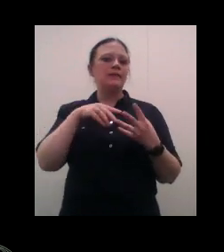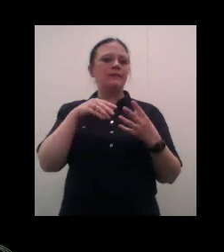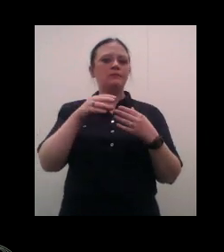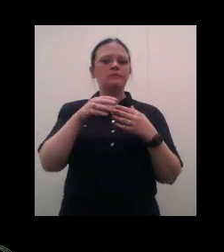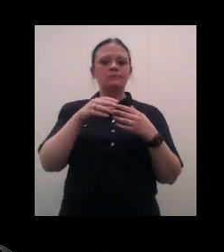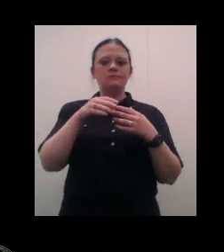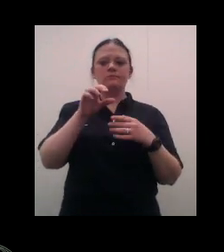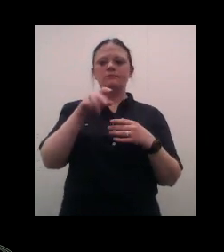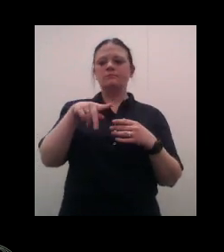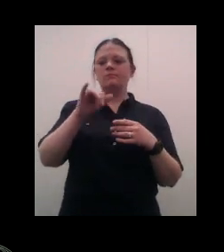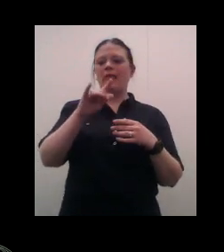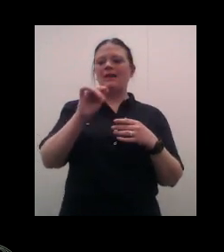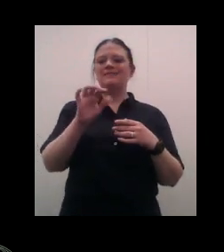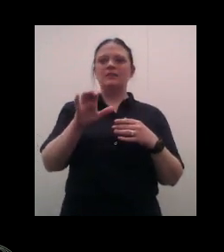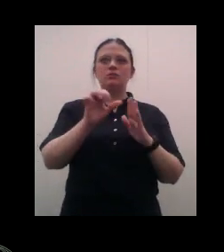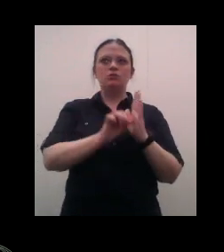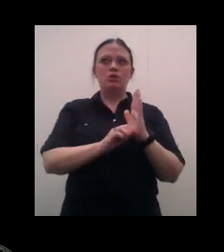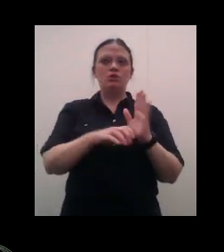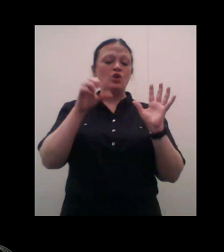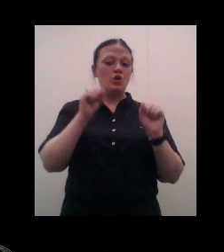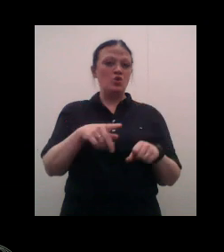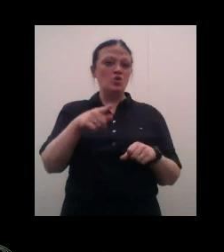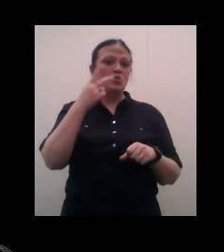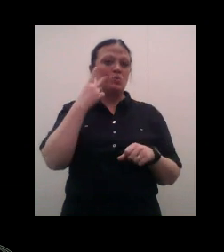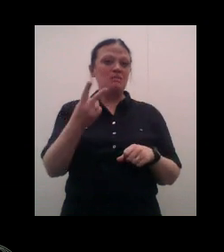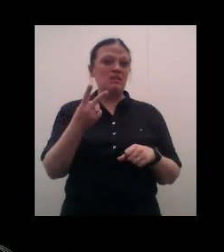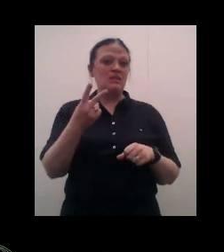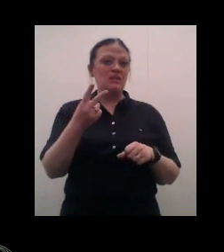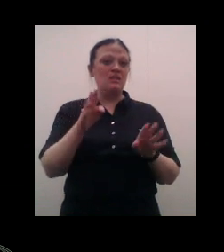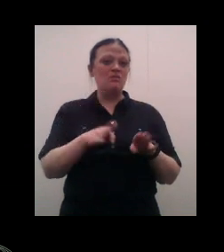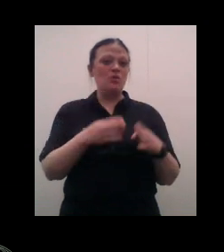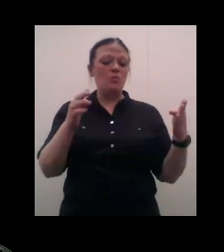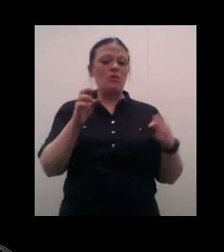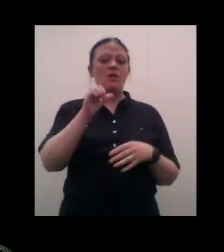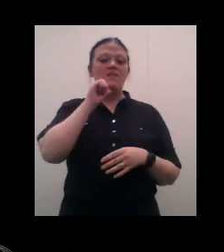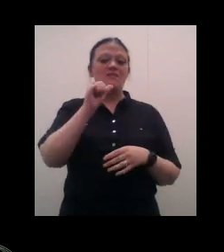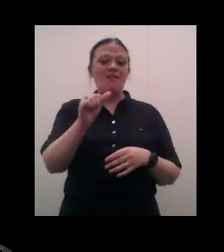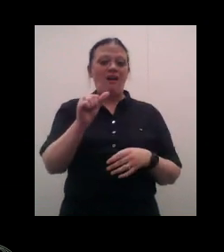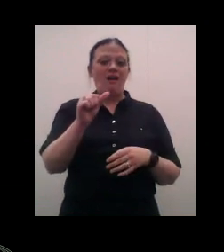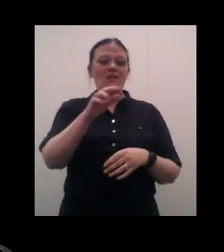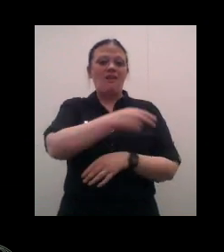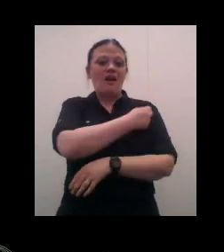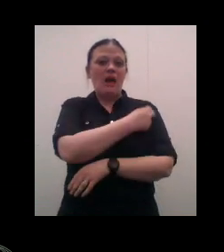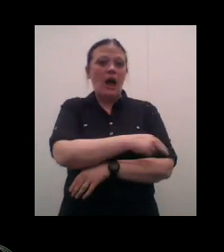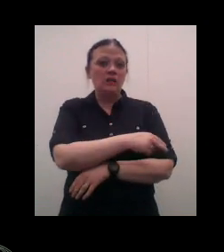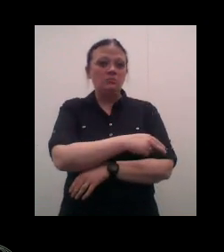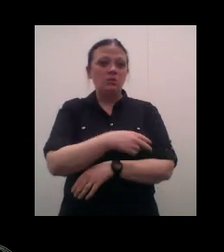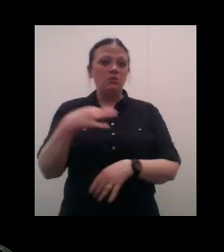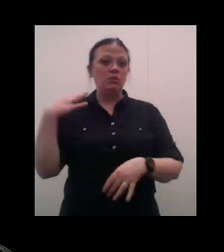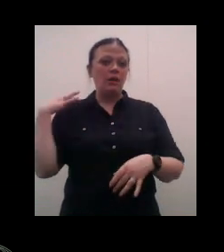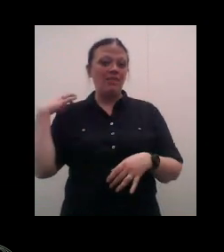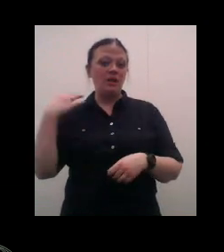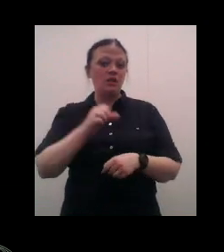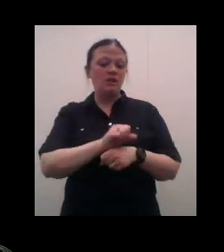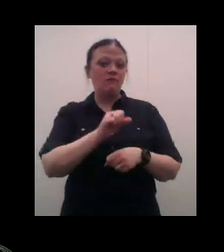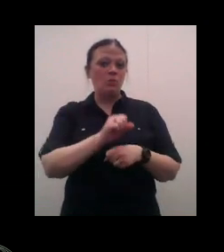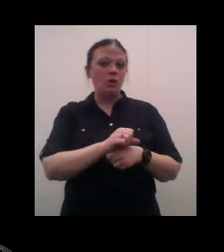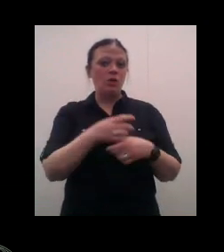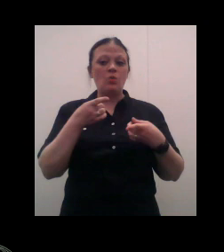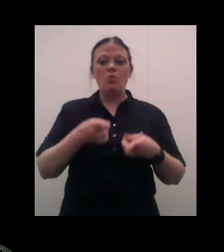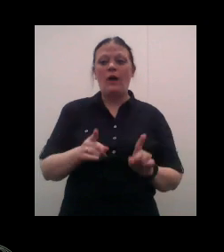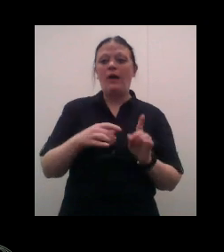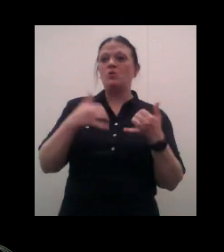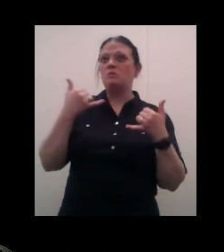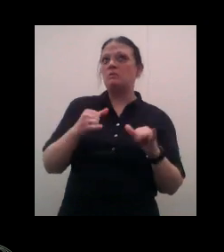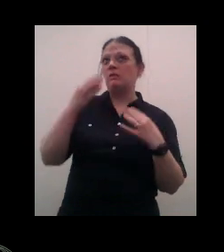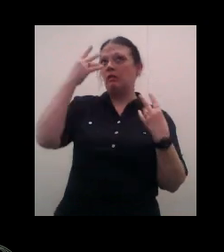Could we see reopening of some of the non-hospital elective work while you still think about